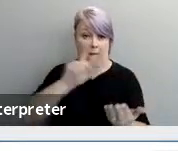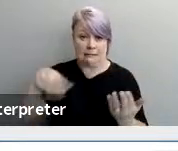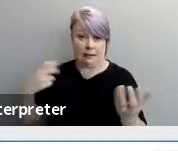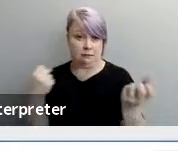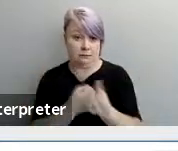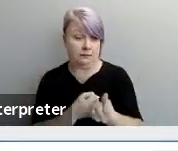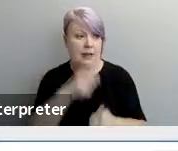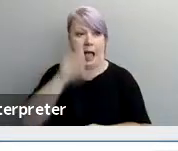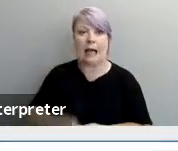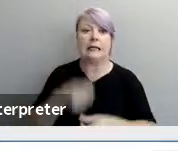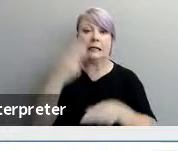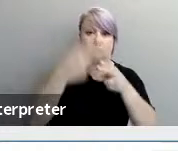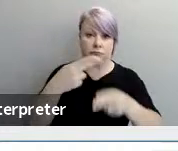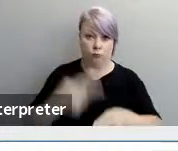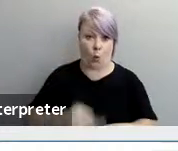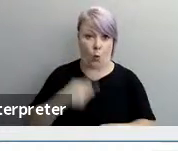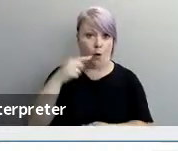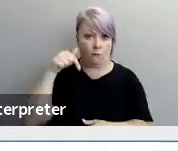Your roll call on this.